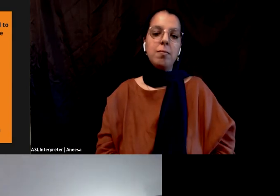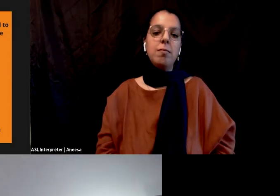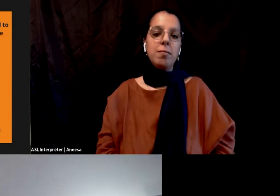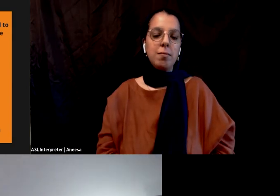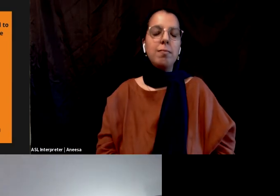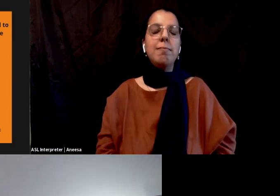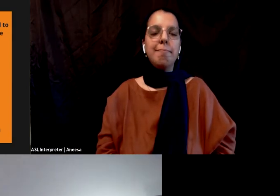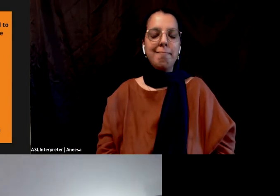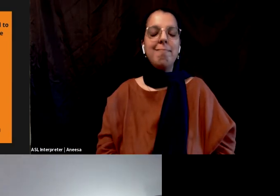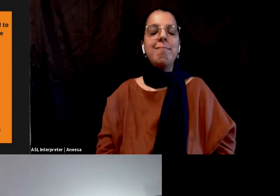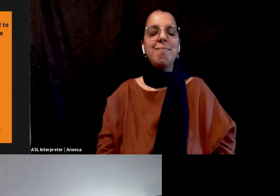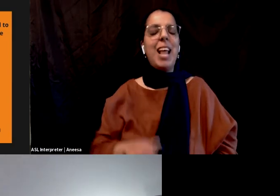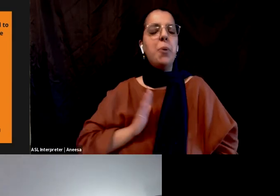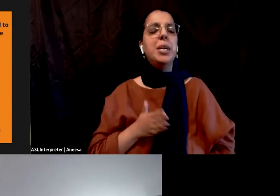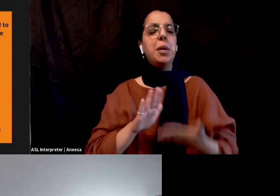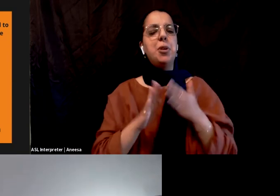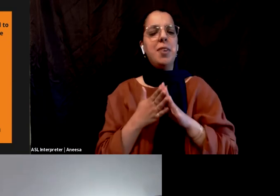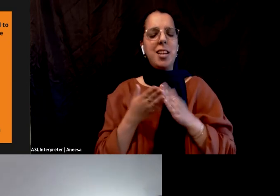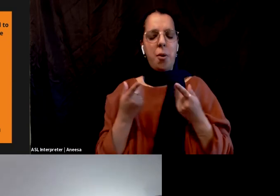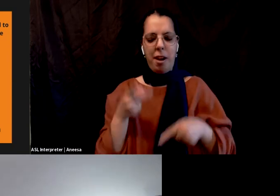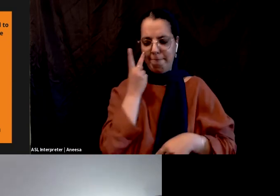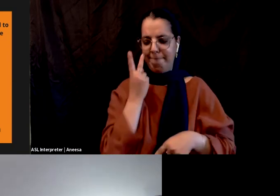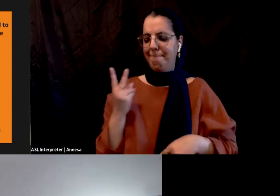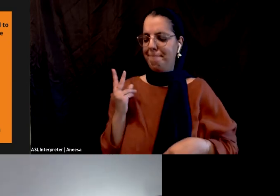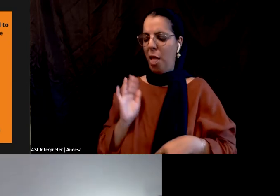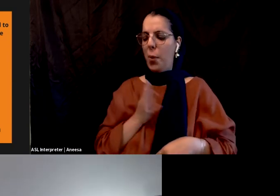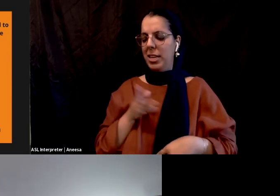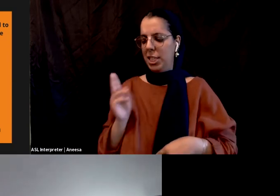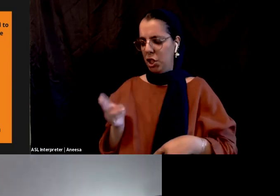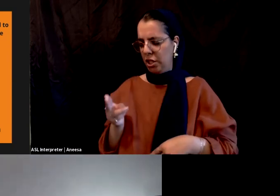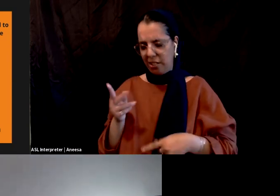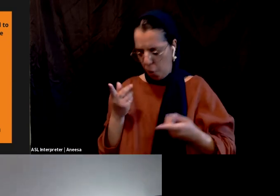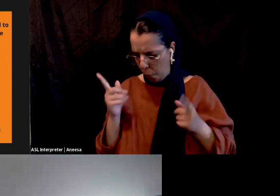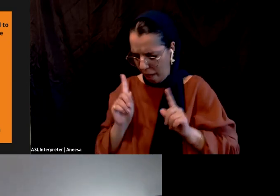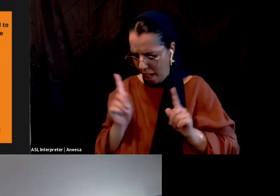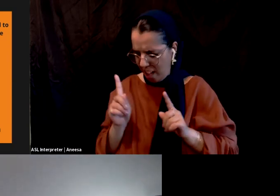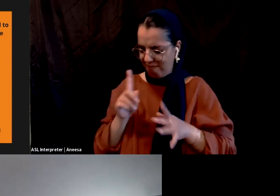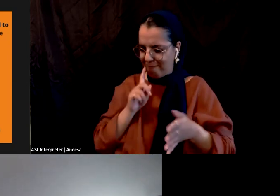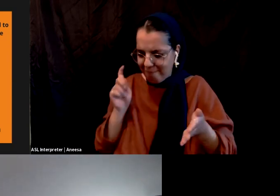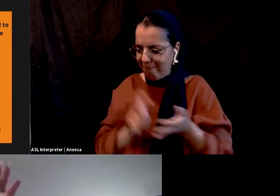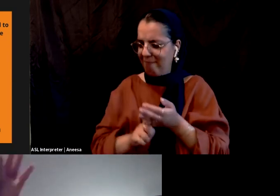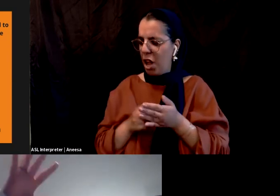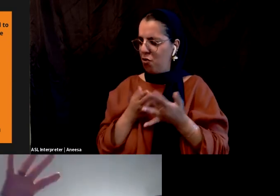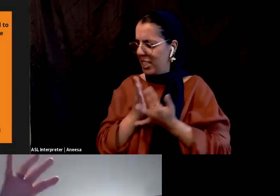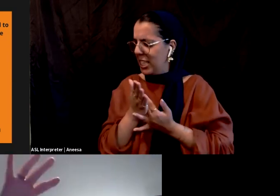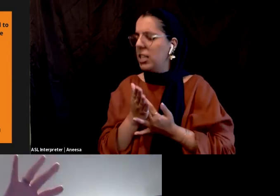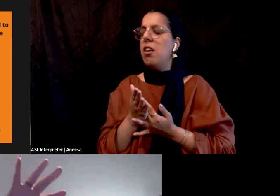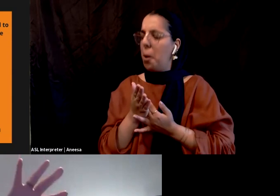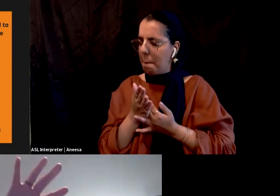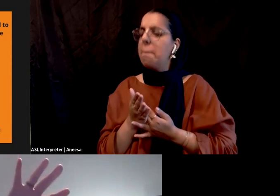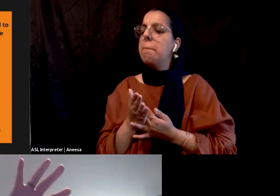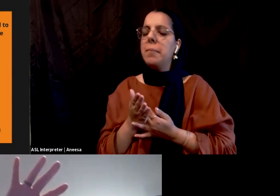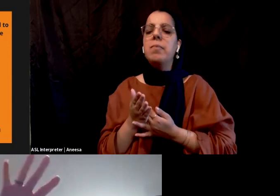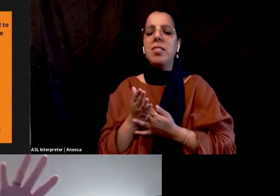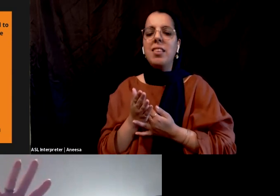community's history. There are people, as Chief Reg had mentioned, were said to have come down from in and around